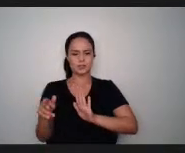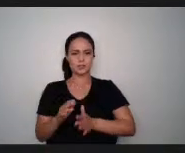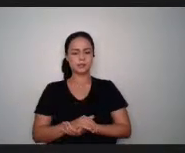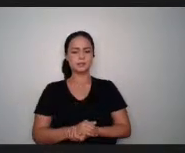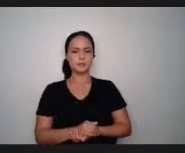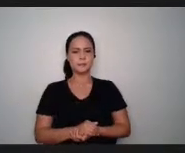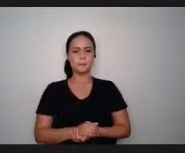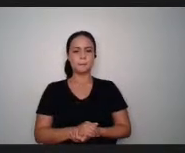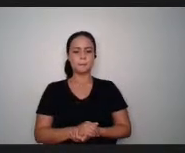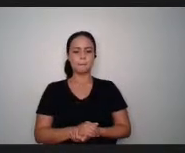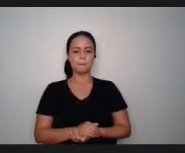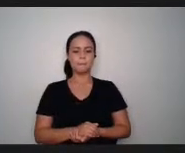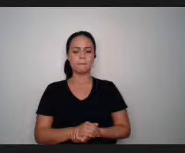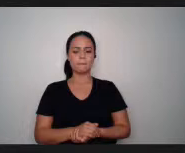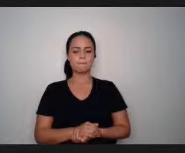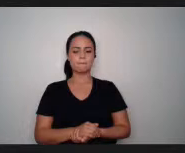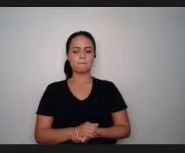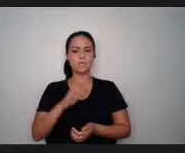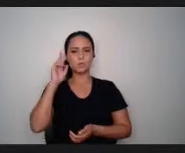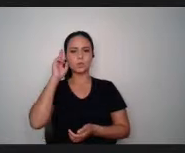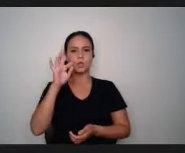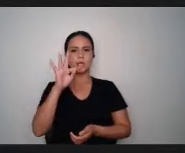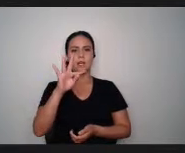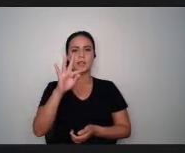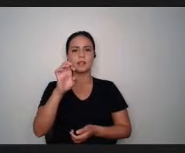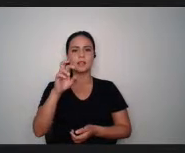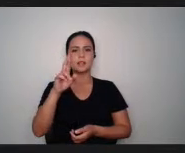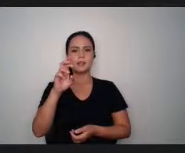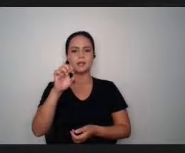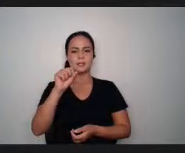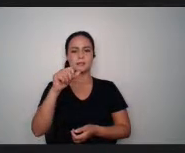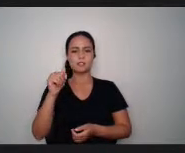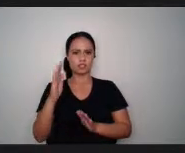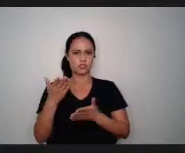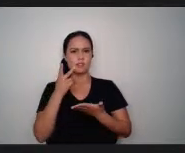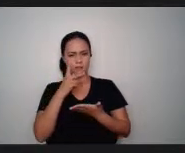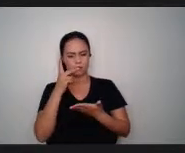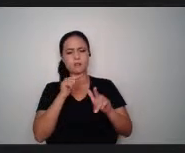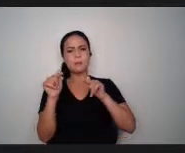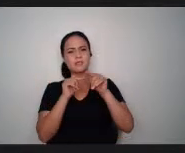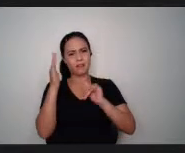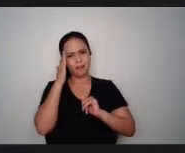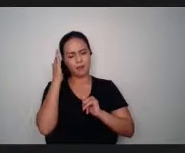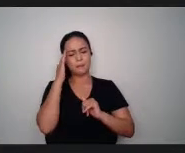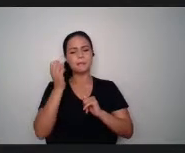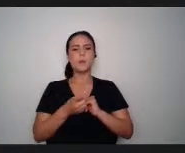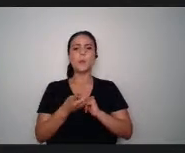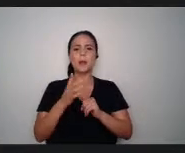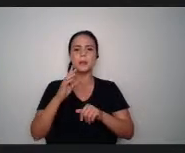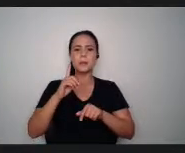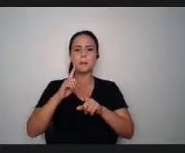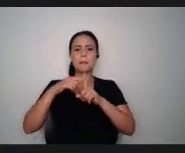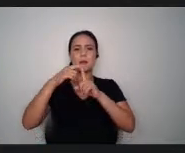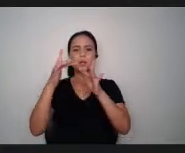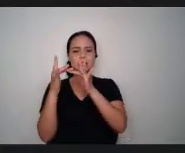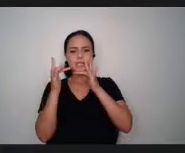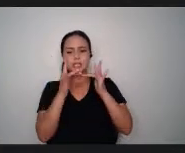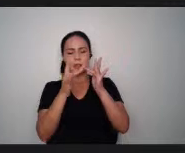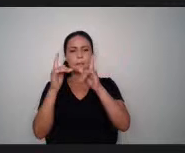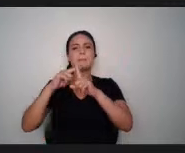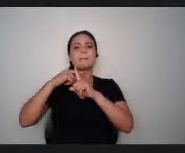limits. A lot of research is showing, as Dr. Teresa has said, that workers know